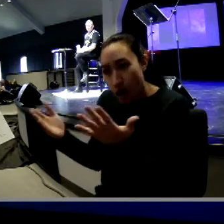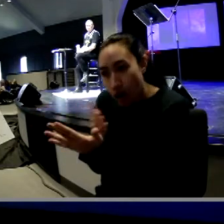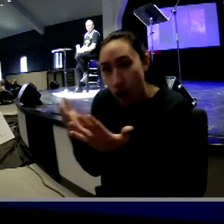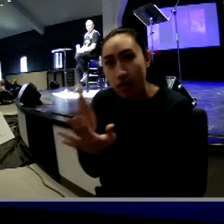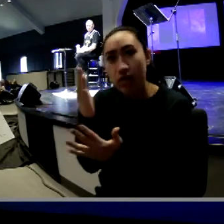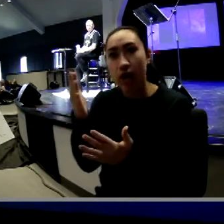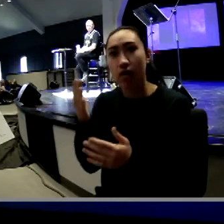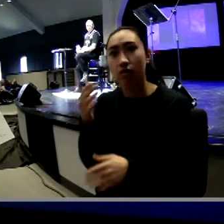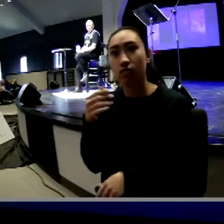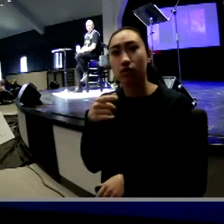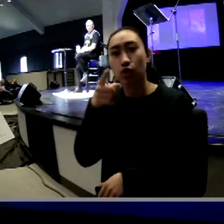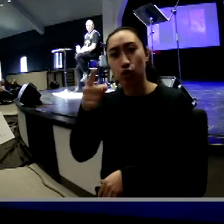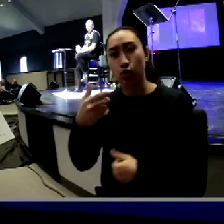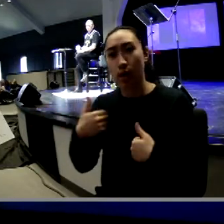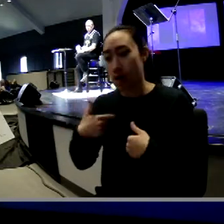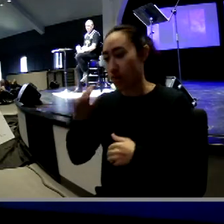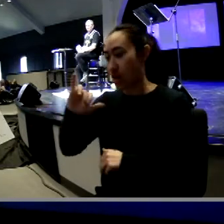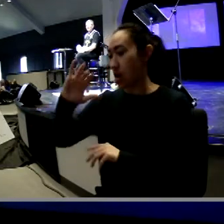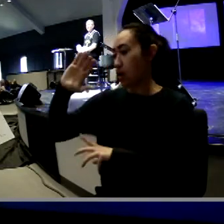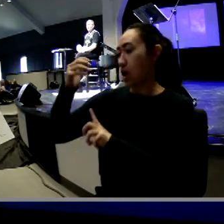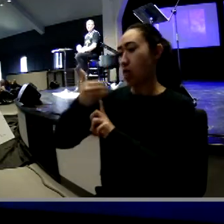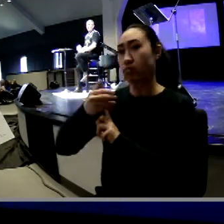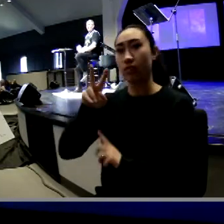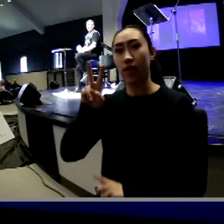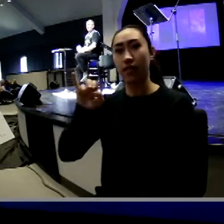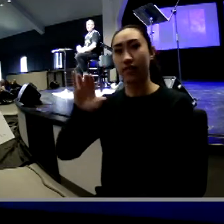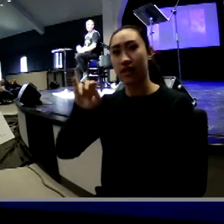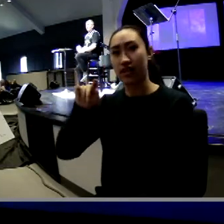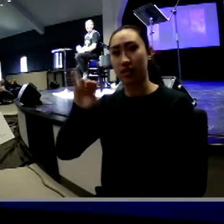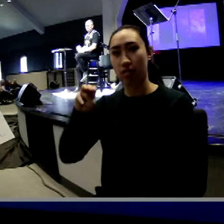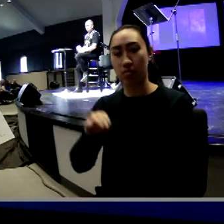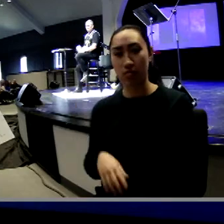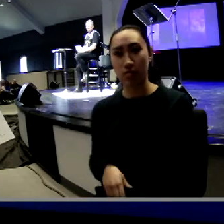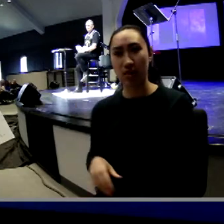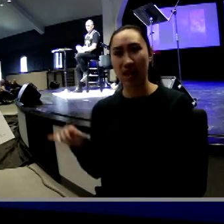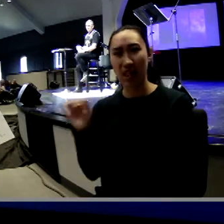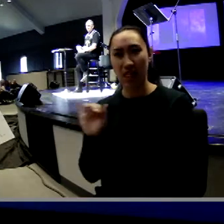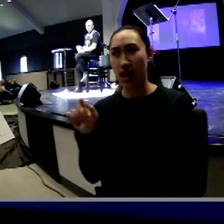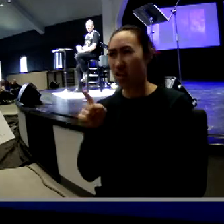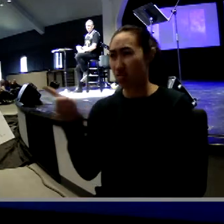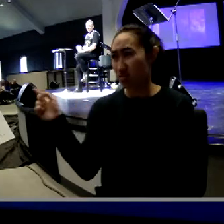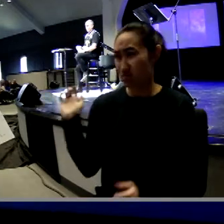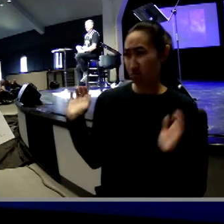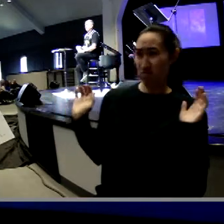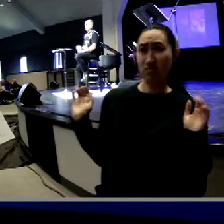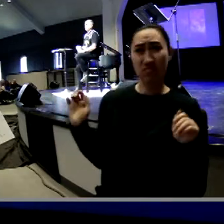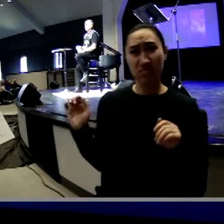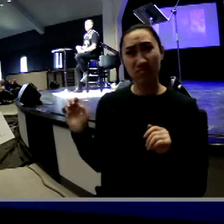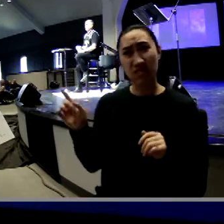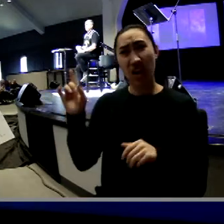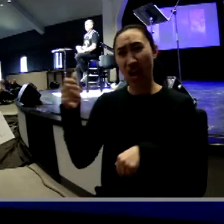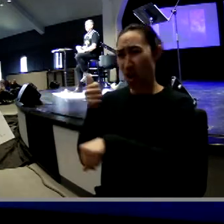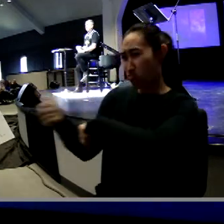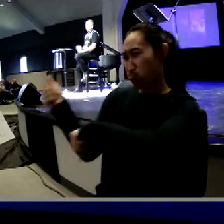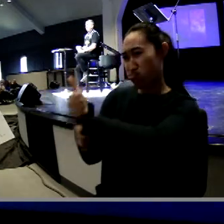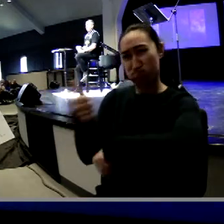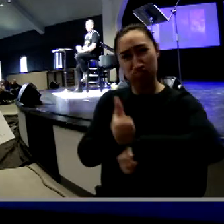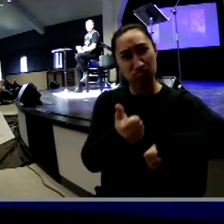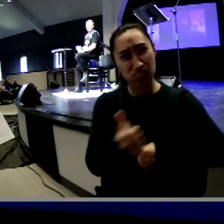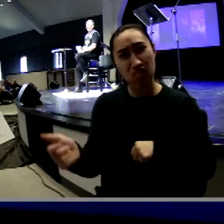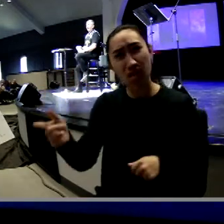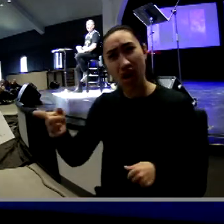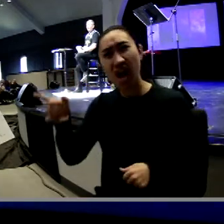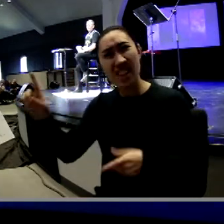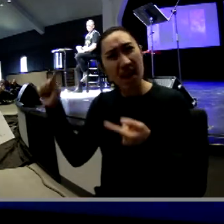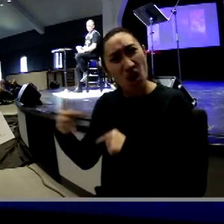you're a victim. Everyone's out to get you. You're never going to get past it. You're never going to forgive them